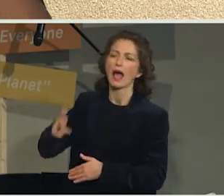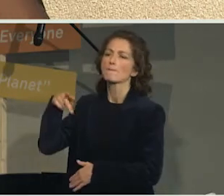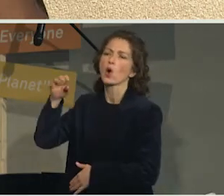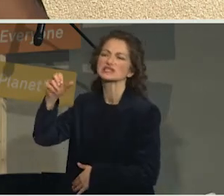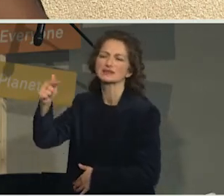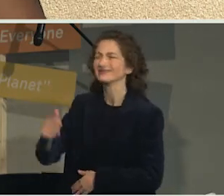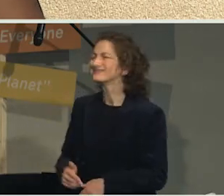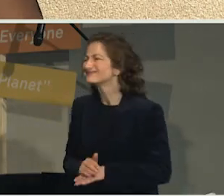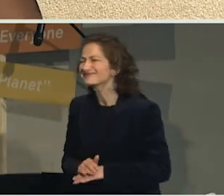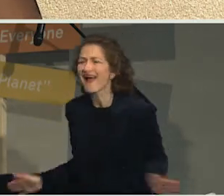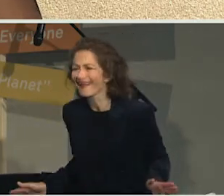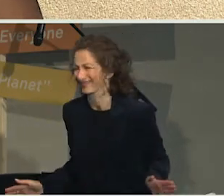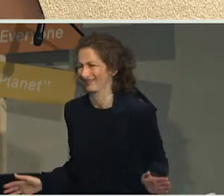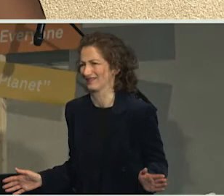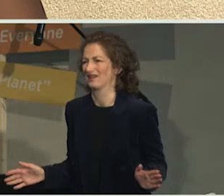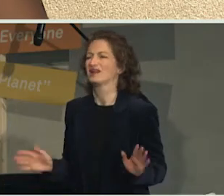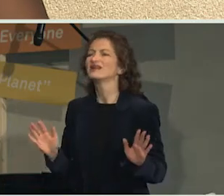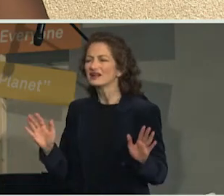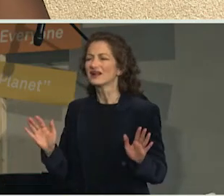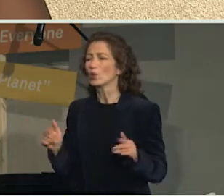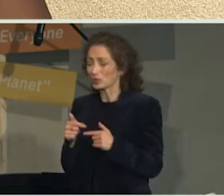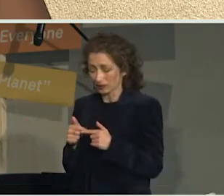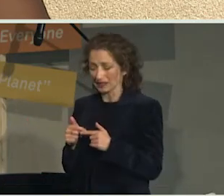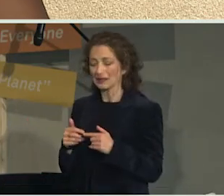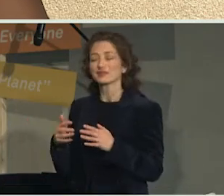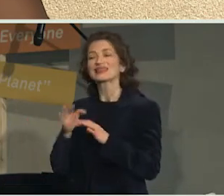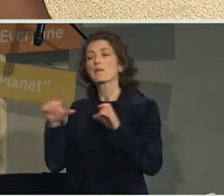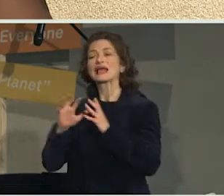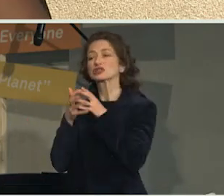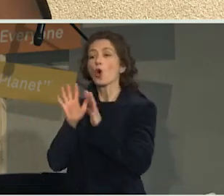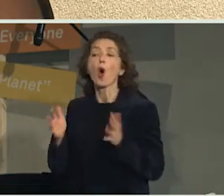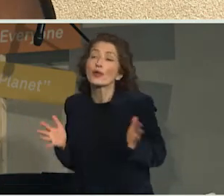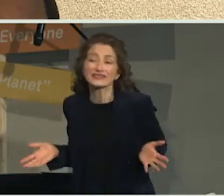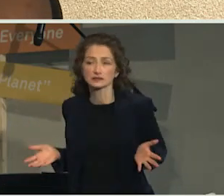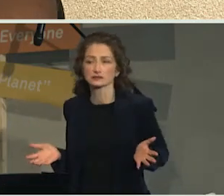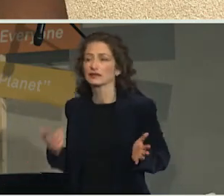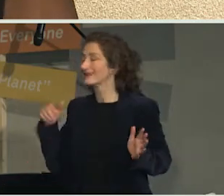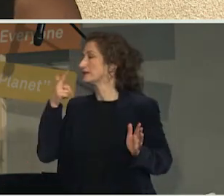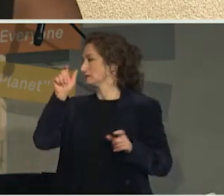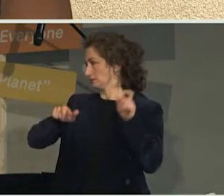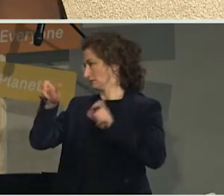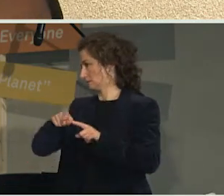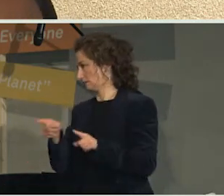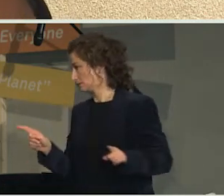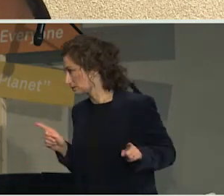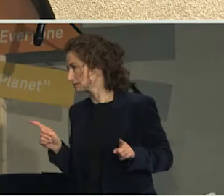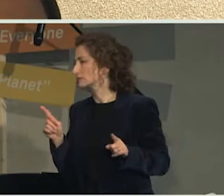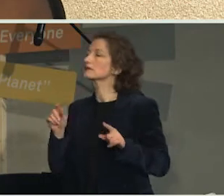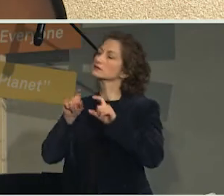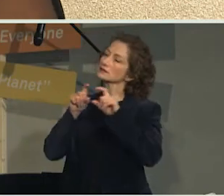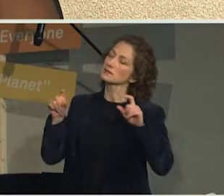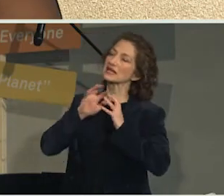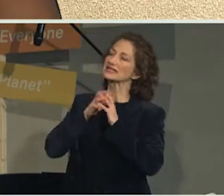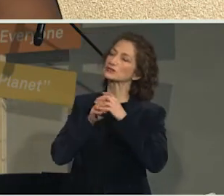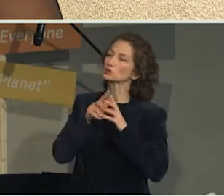And all of this is before we even get to intersectionality. So I think many of this room probably relate intersectionality to